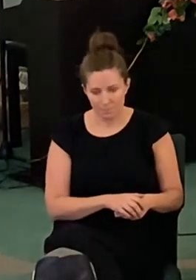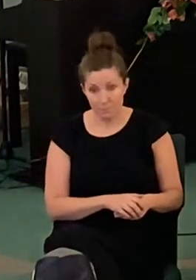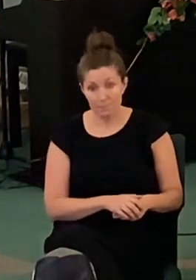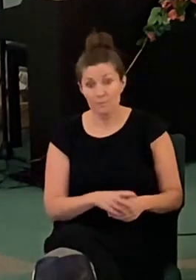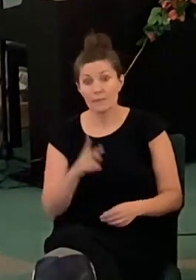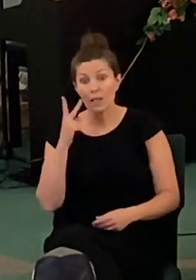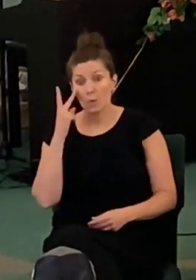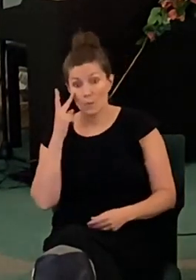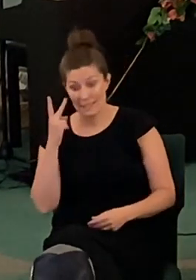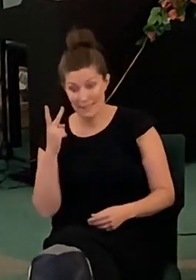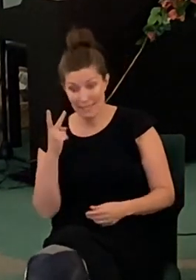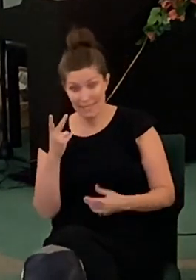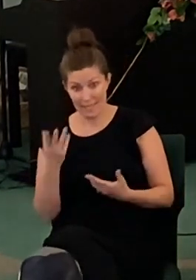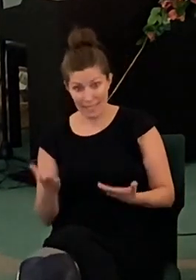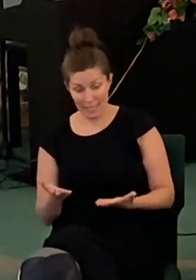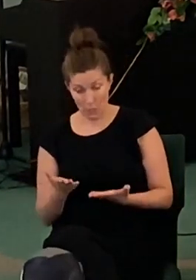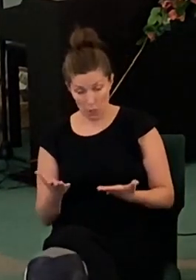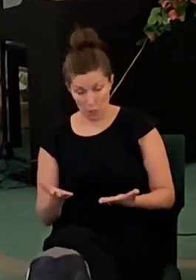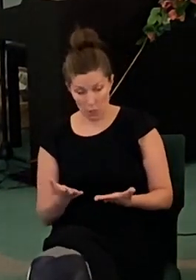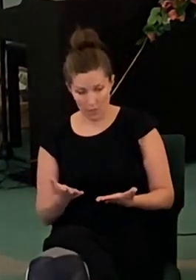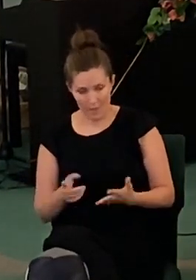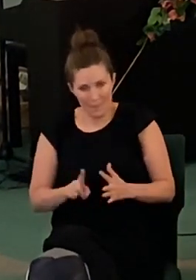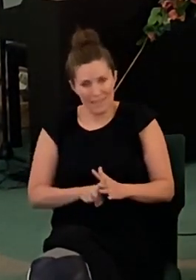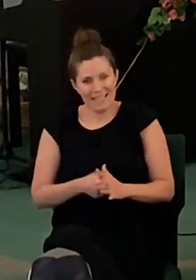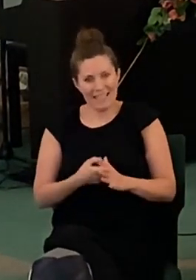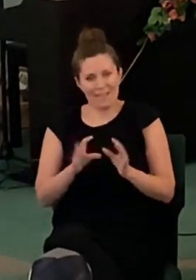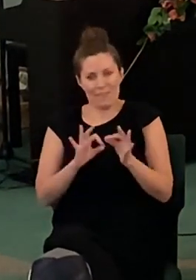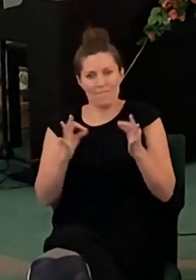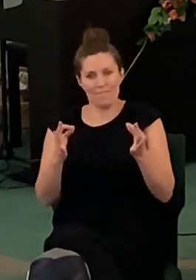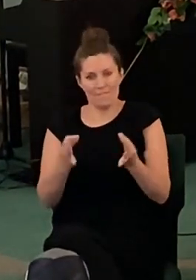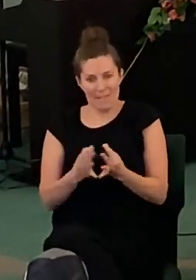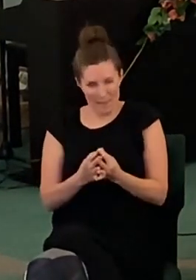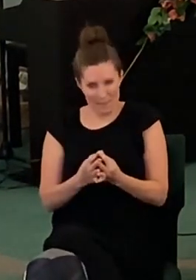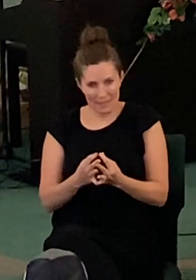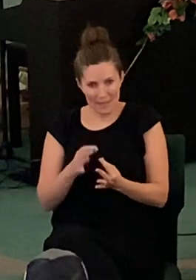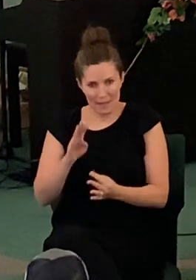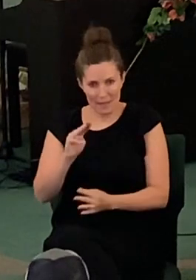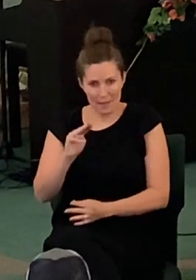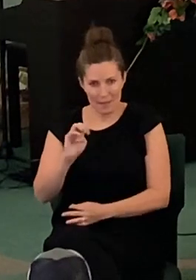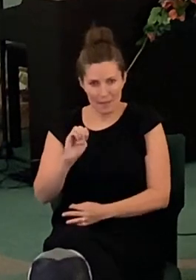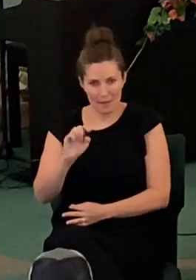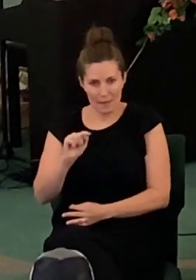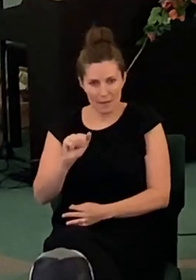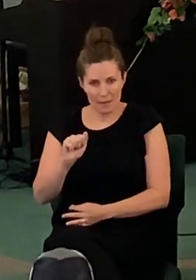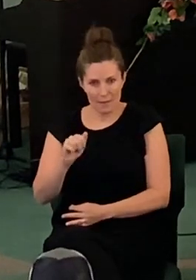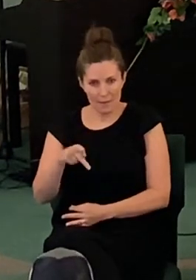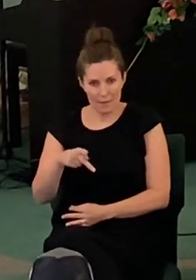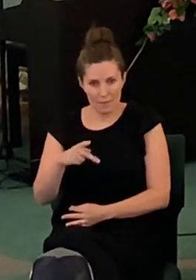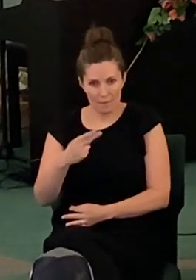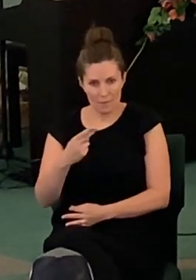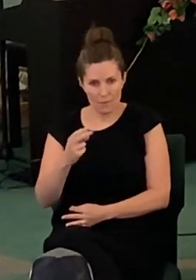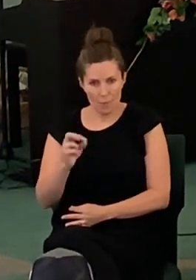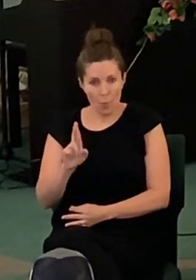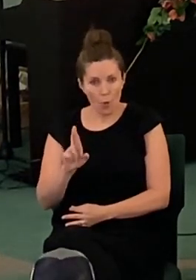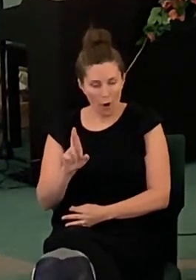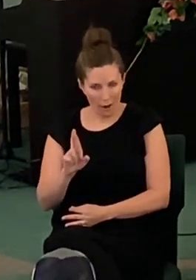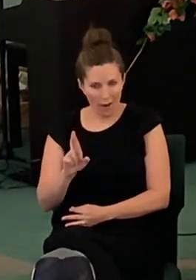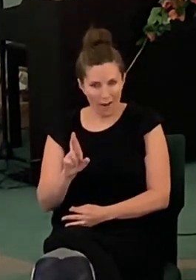And we see here a beginning of this family metaphor that Peter starts to give us throughout this passage